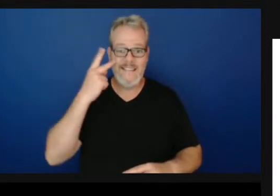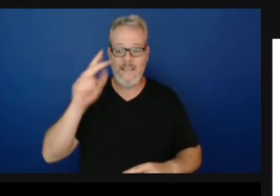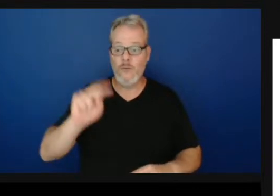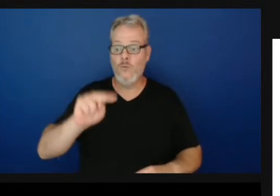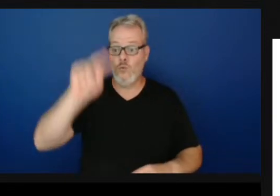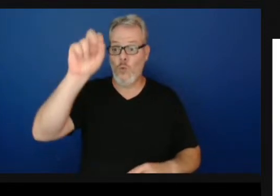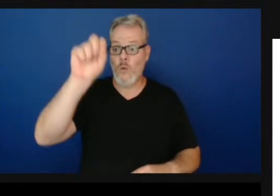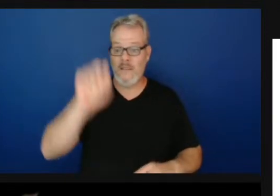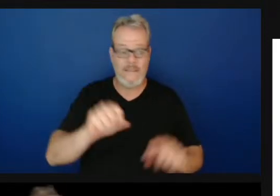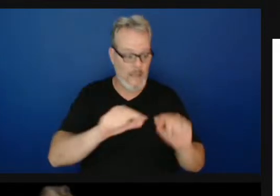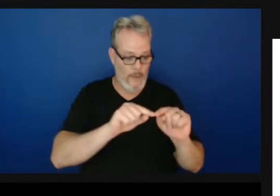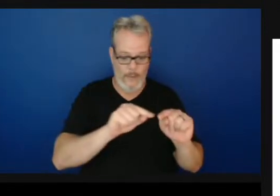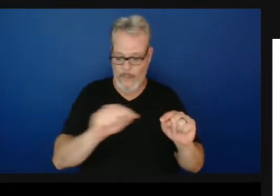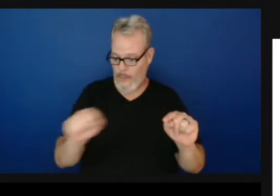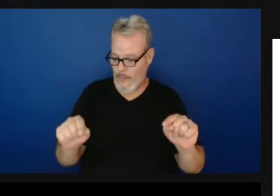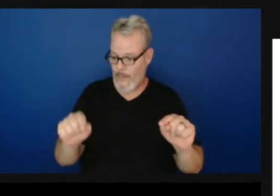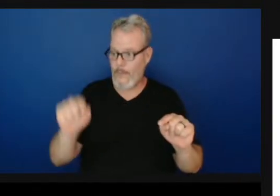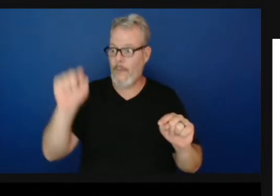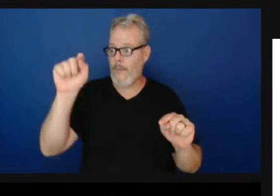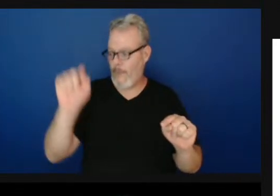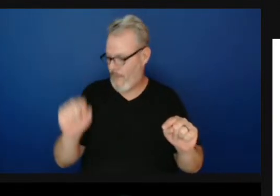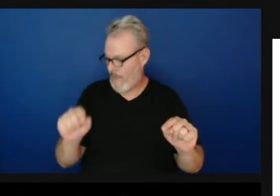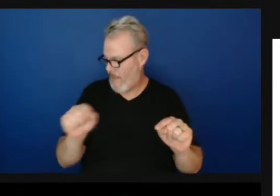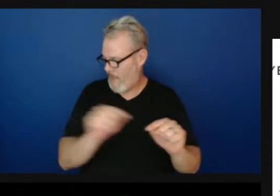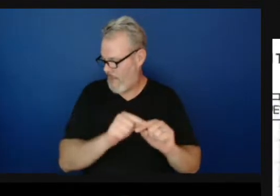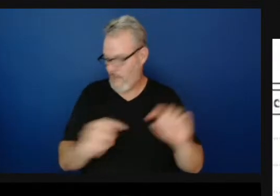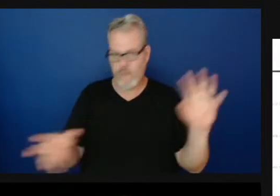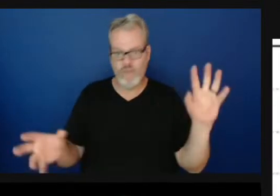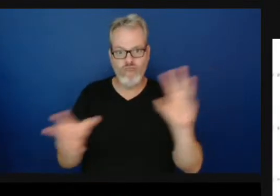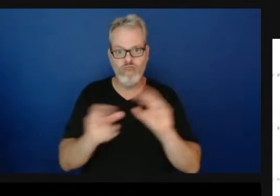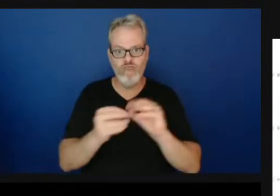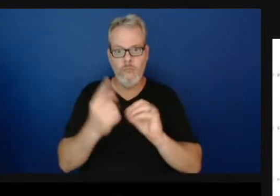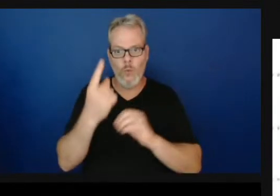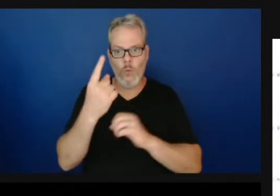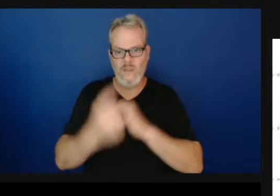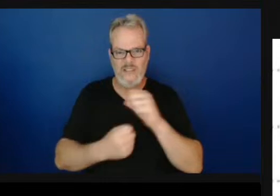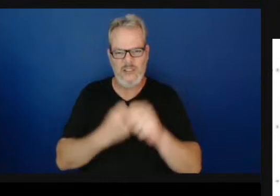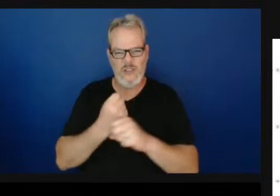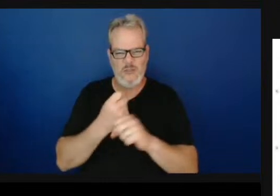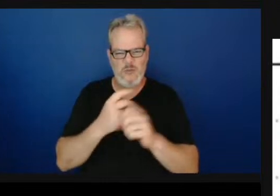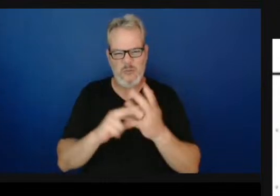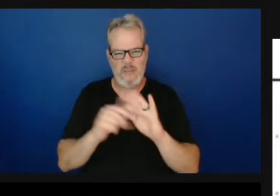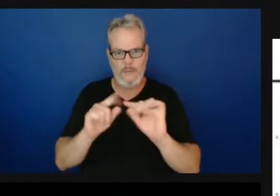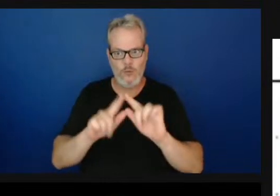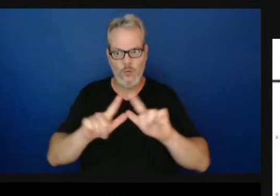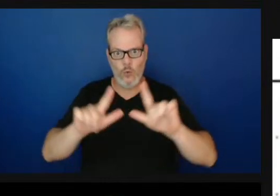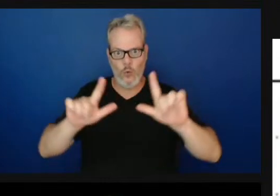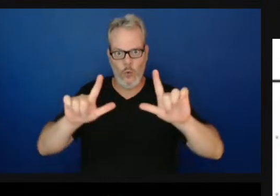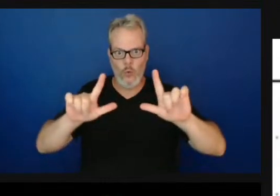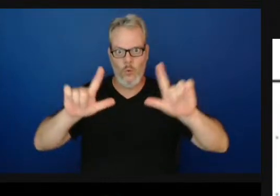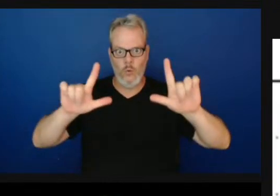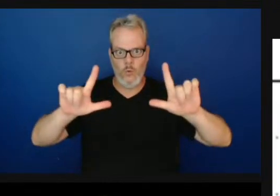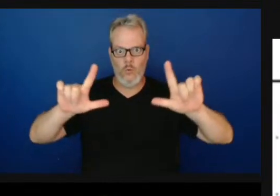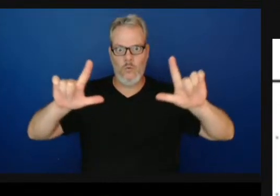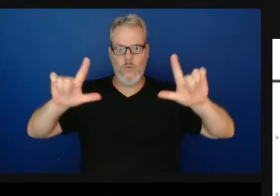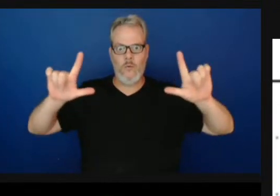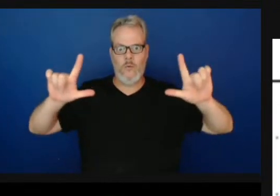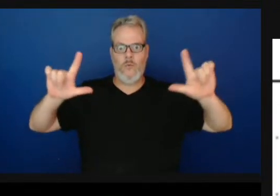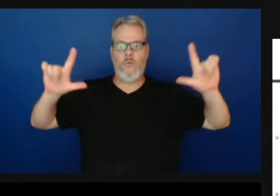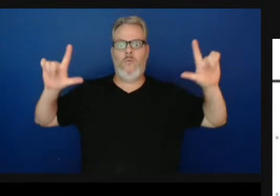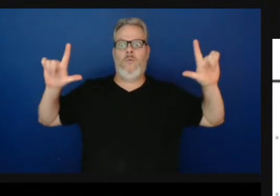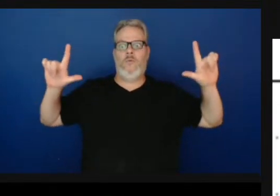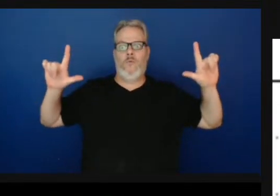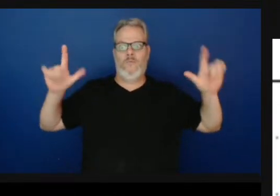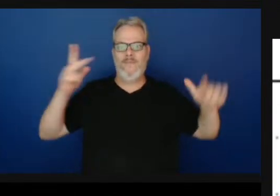here. And this is a whole year of time. So we really have to zoom into the right end of the graph to look at what's happening